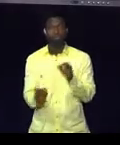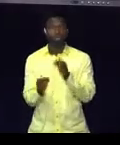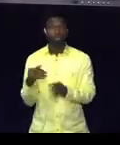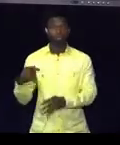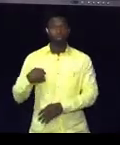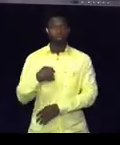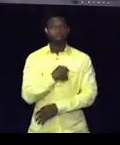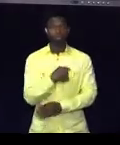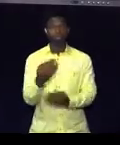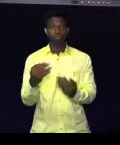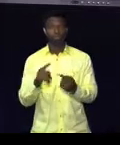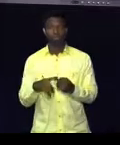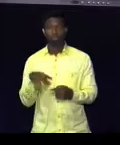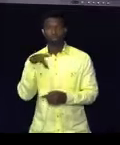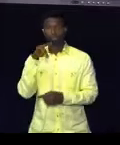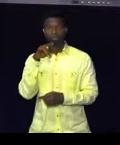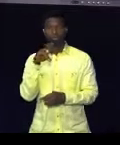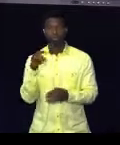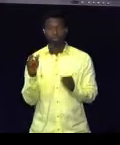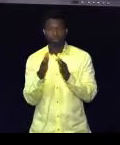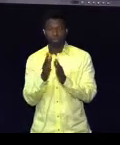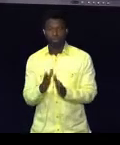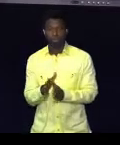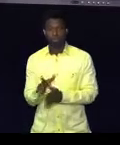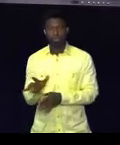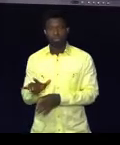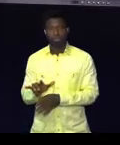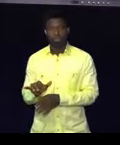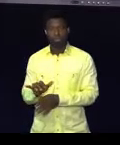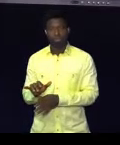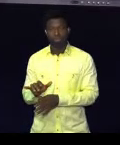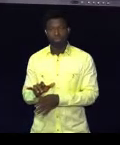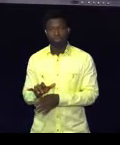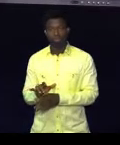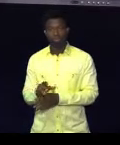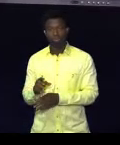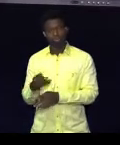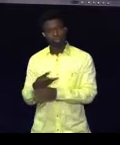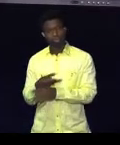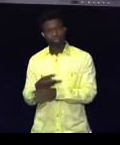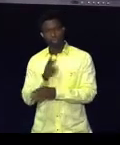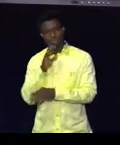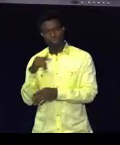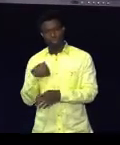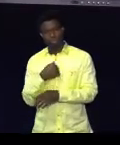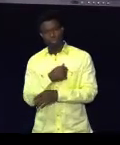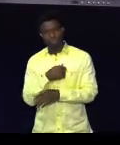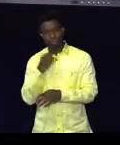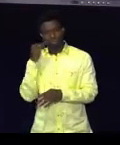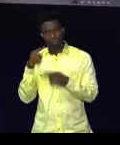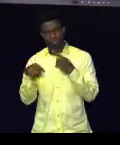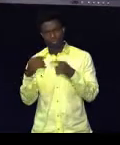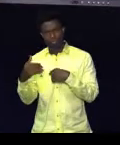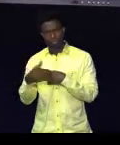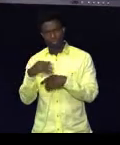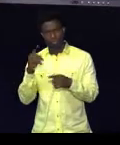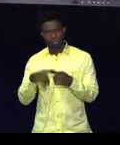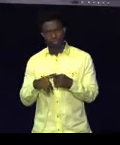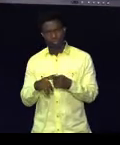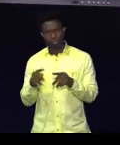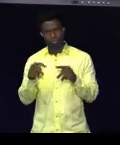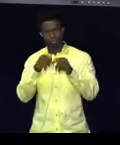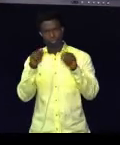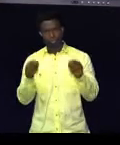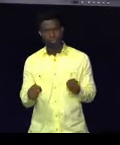So if we want to find the smallest common multiple, is it all the time that we have to go back to the table of